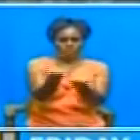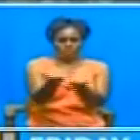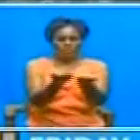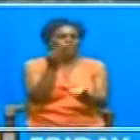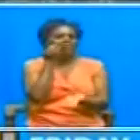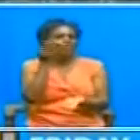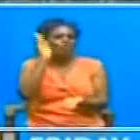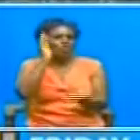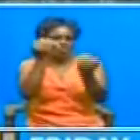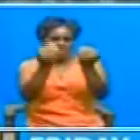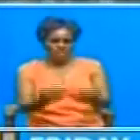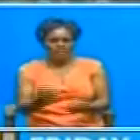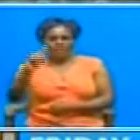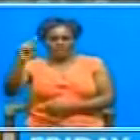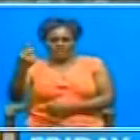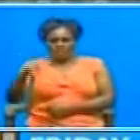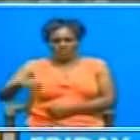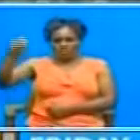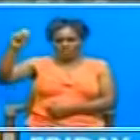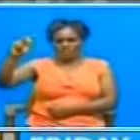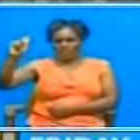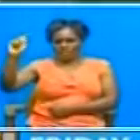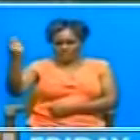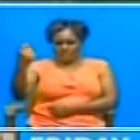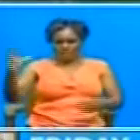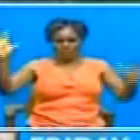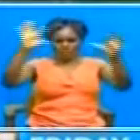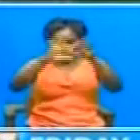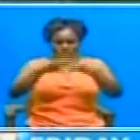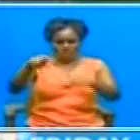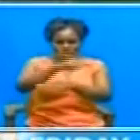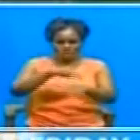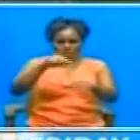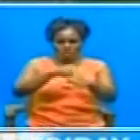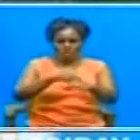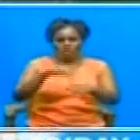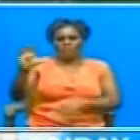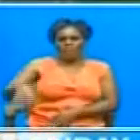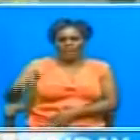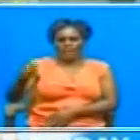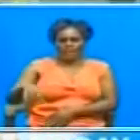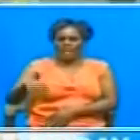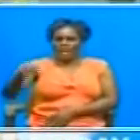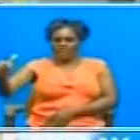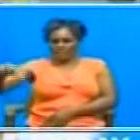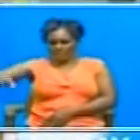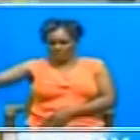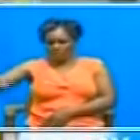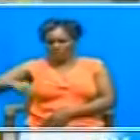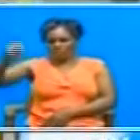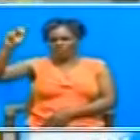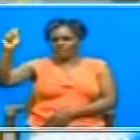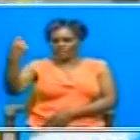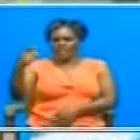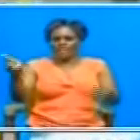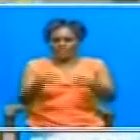Isiolo County, making it the first in the northern frontier to join the national grid. According to KETRACO, other counties in Northern Kenya